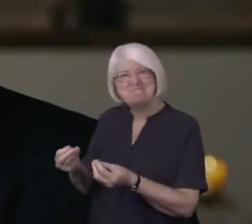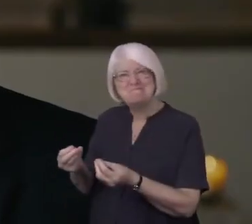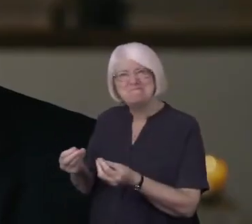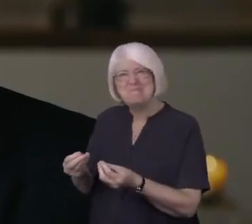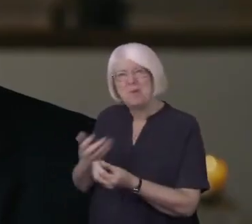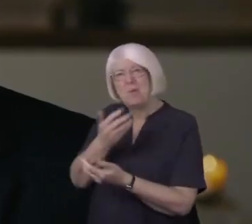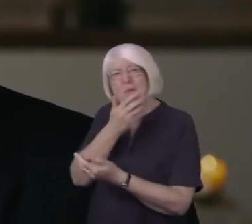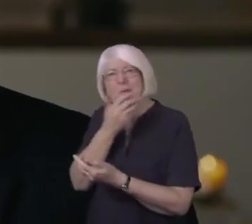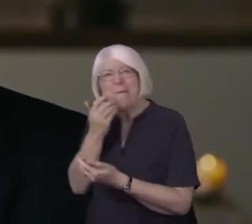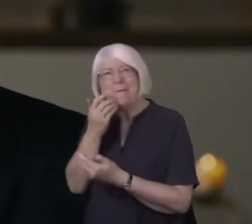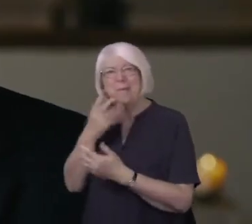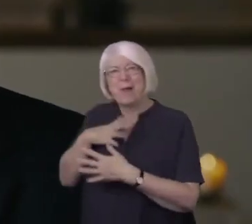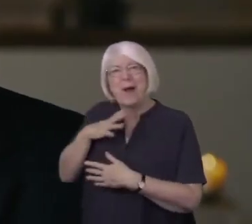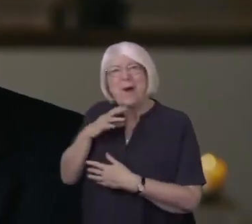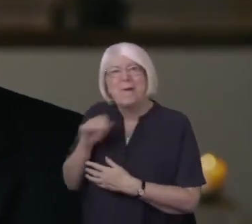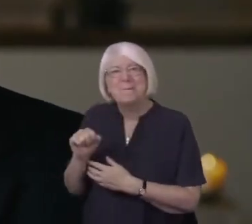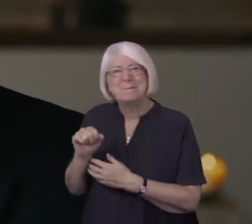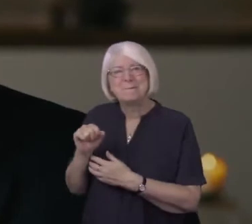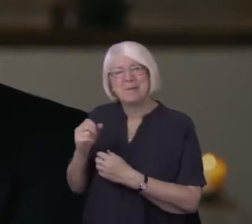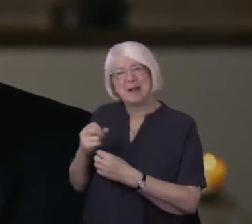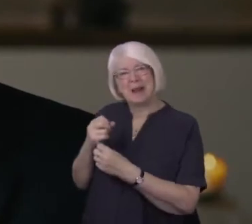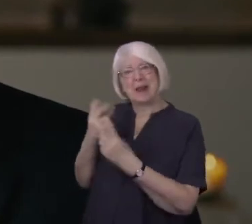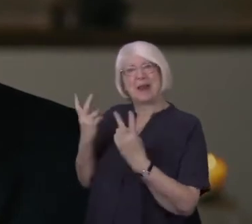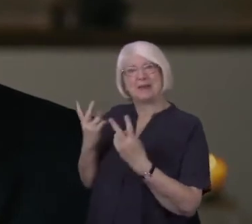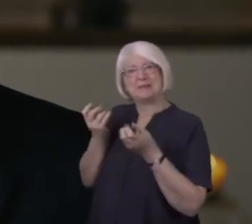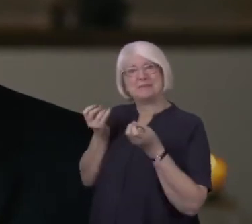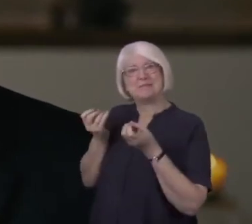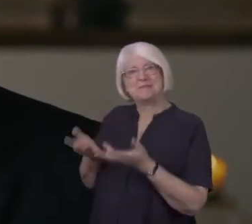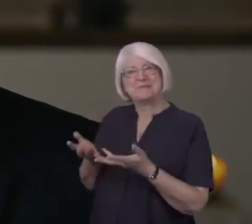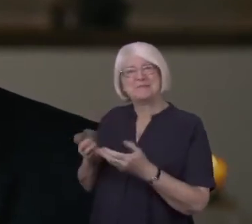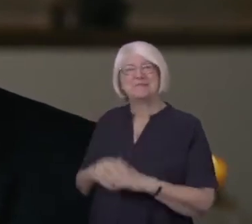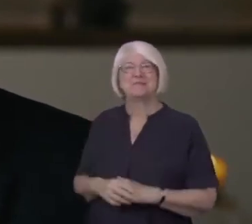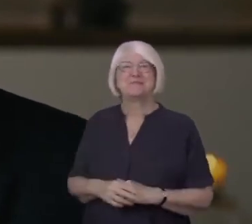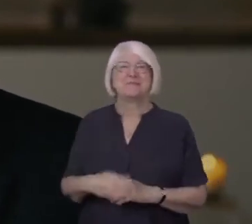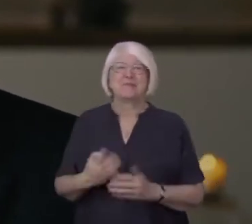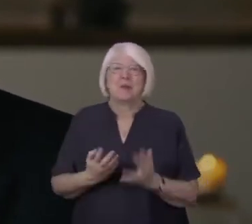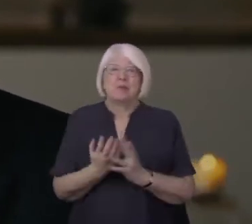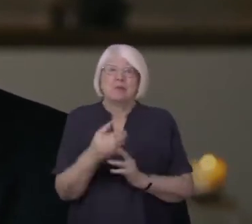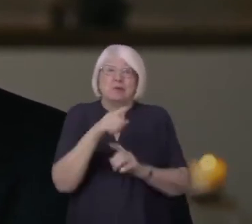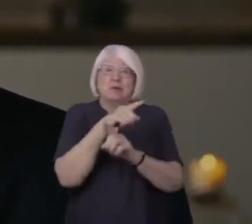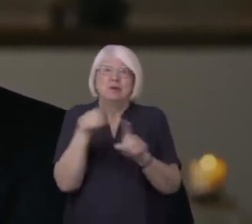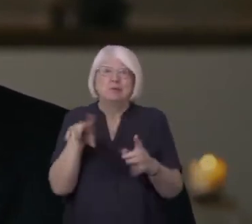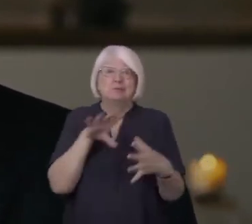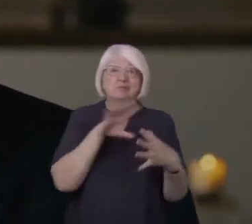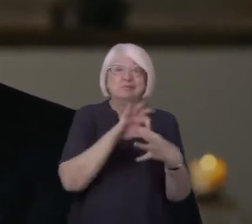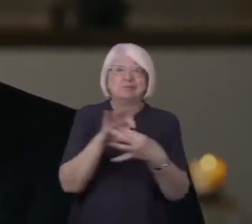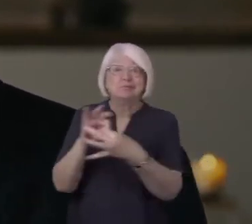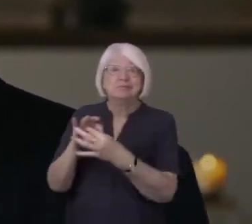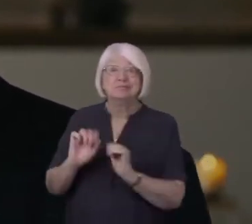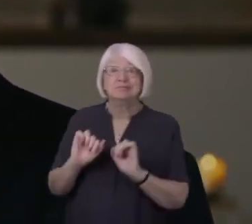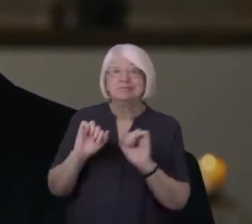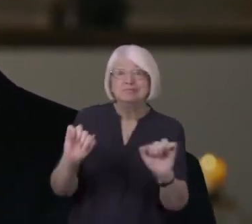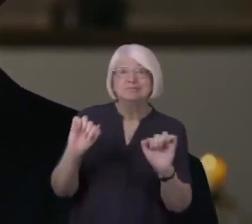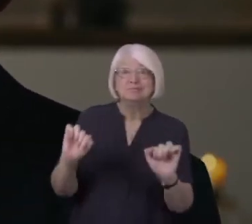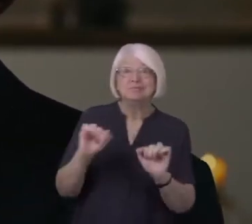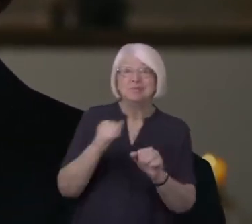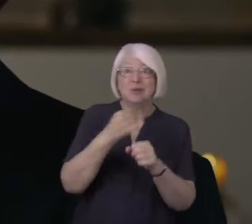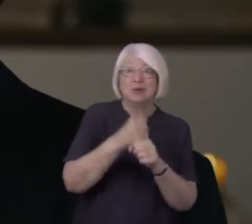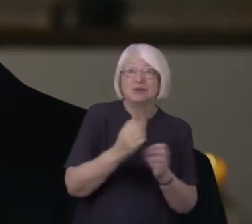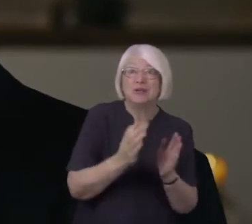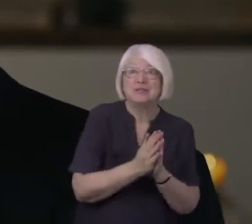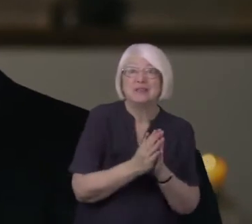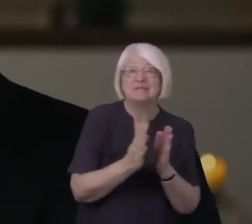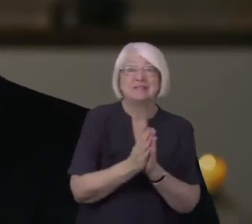light of warmth and hope. By taking part in your service, by helping the